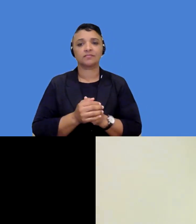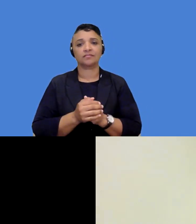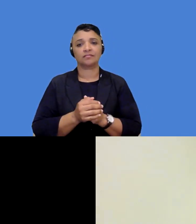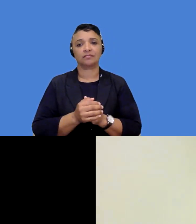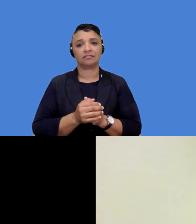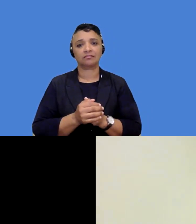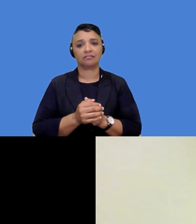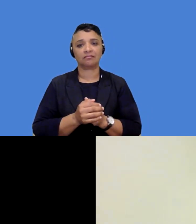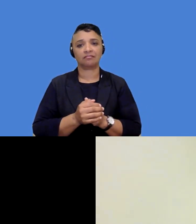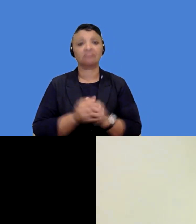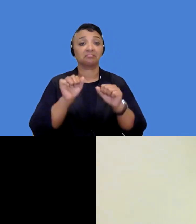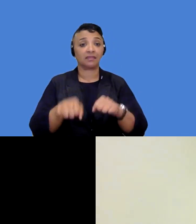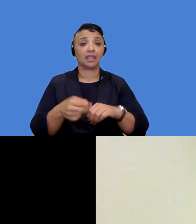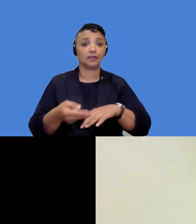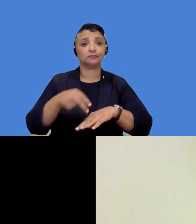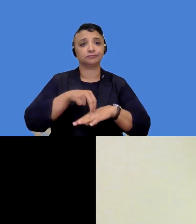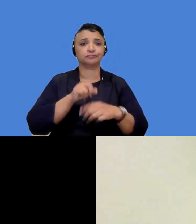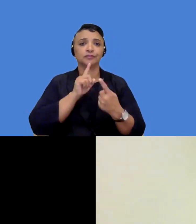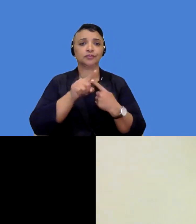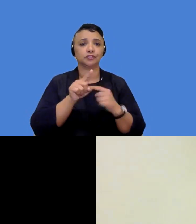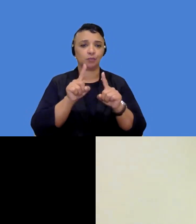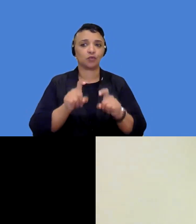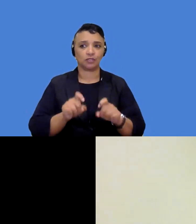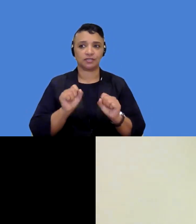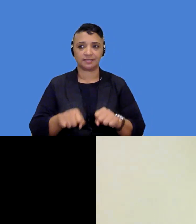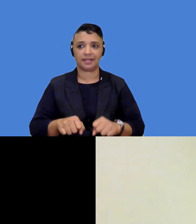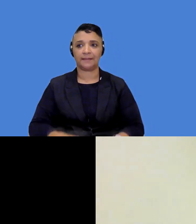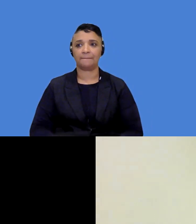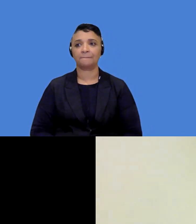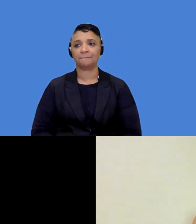to take this time, if you can, to respond to any questions.